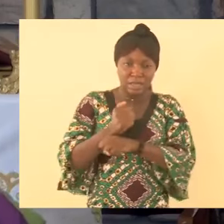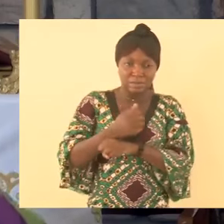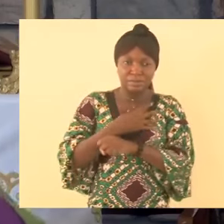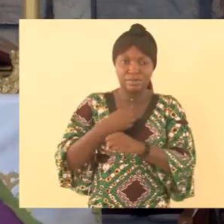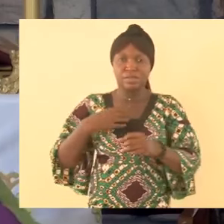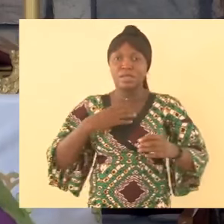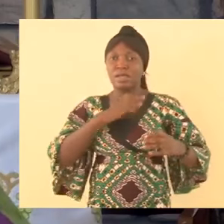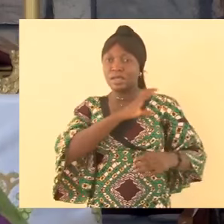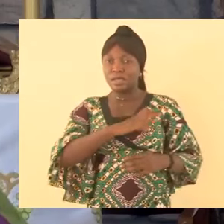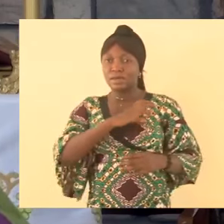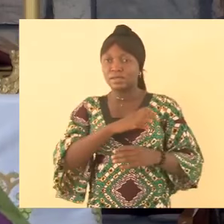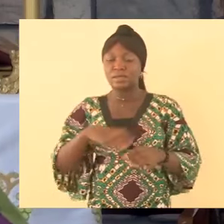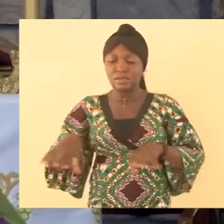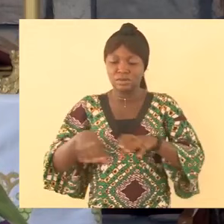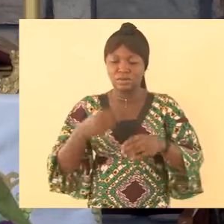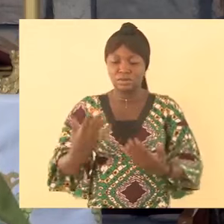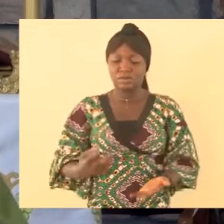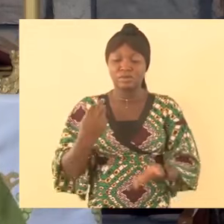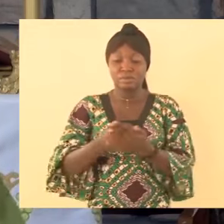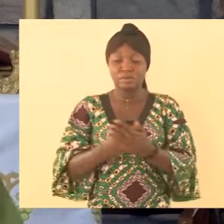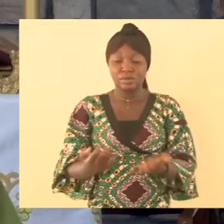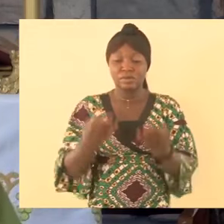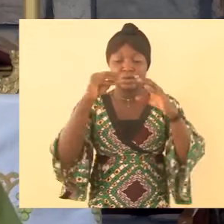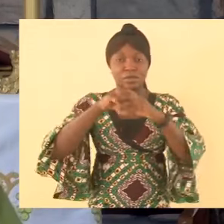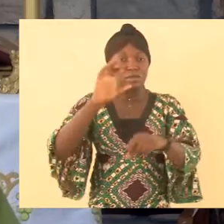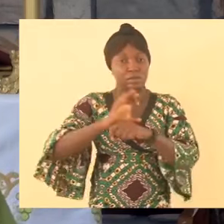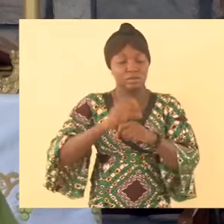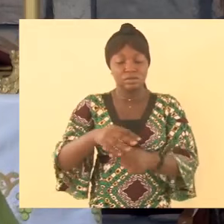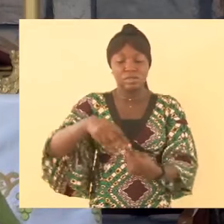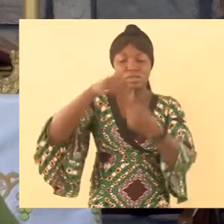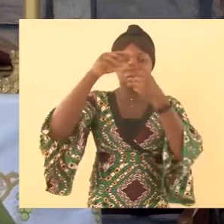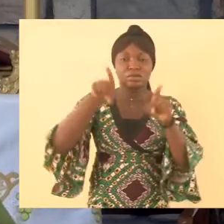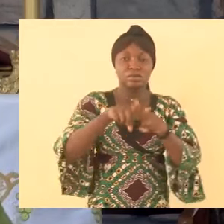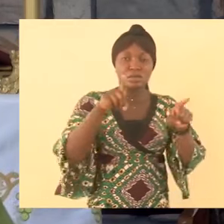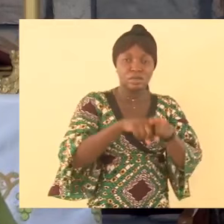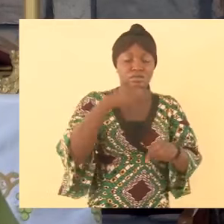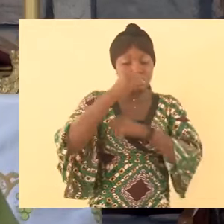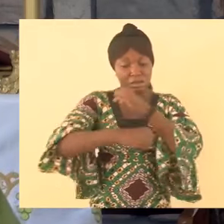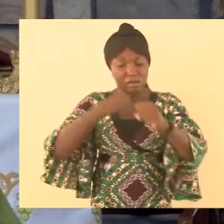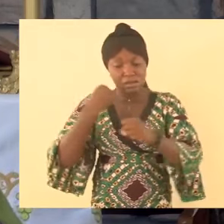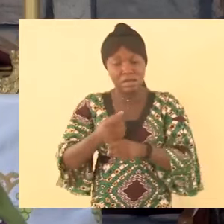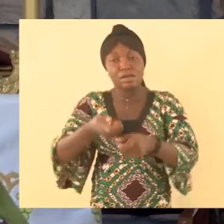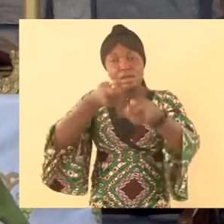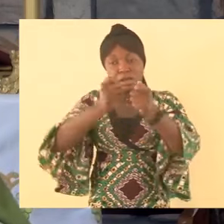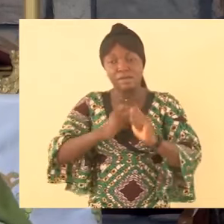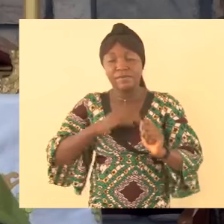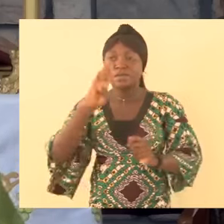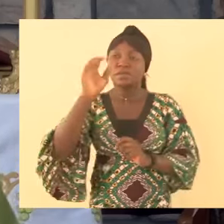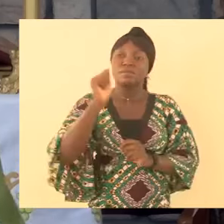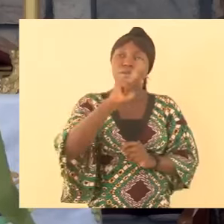the conduct of fundraising in our churches, especially also annual harvest and